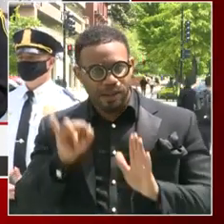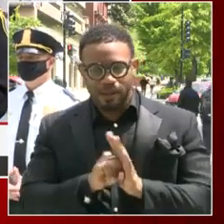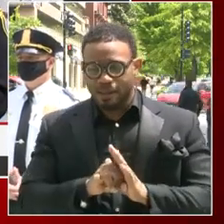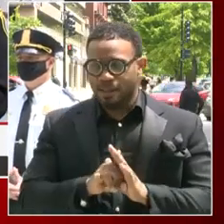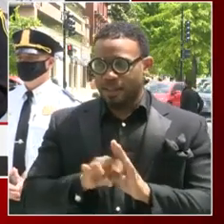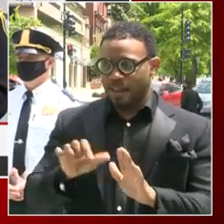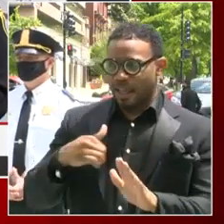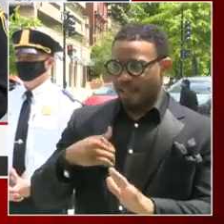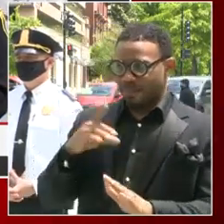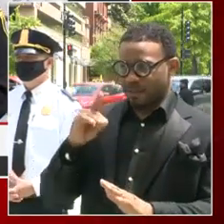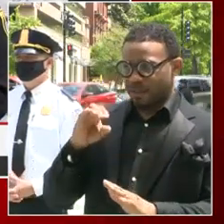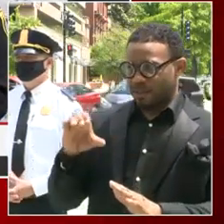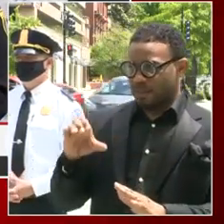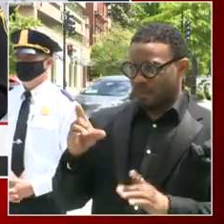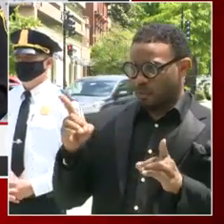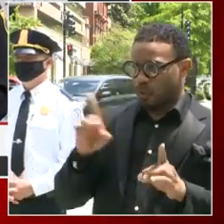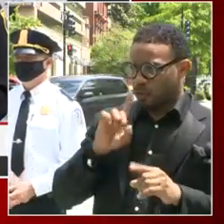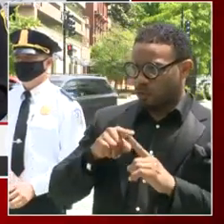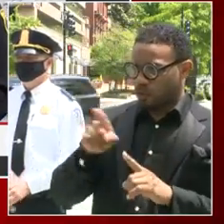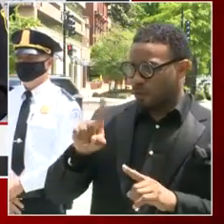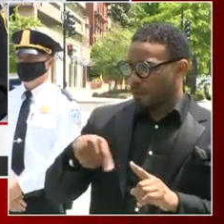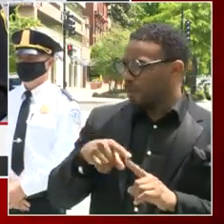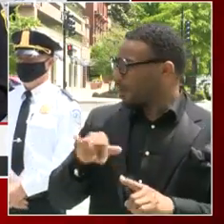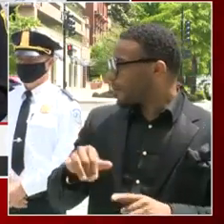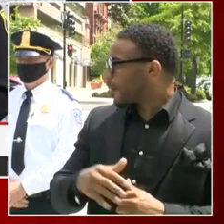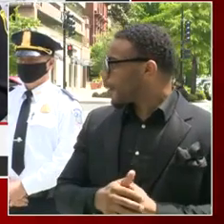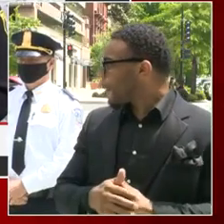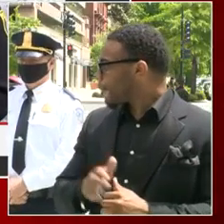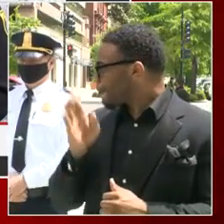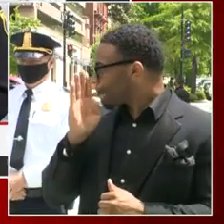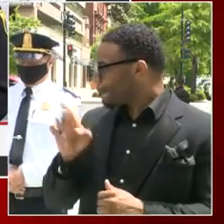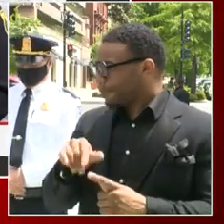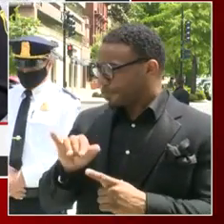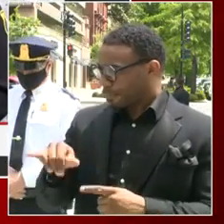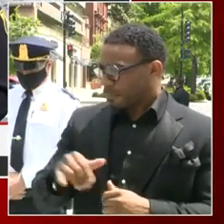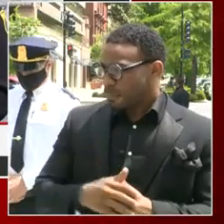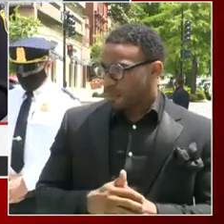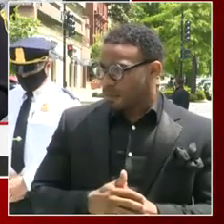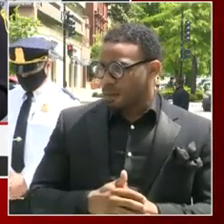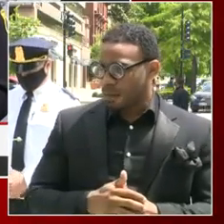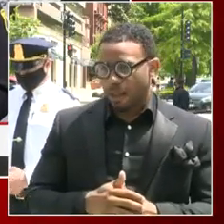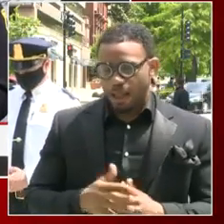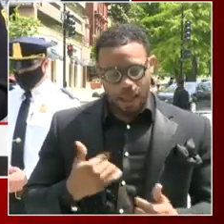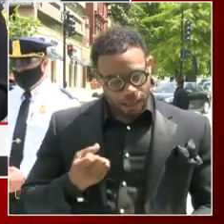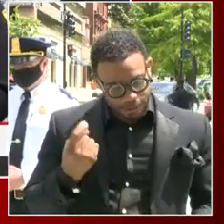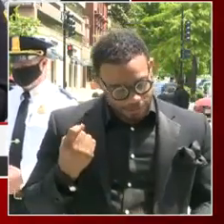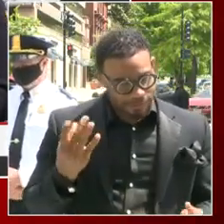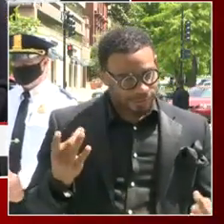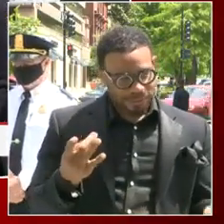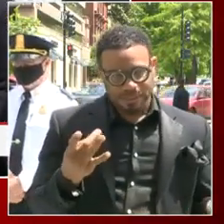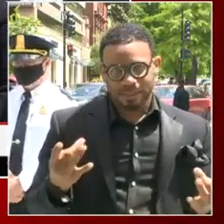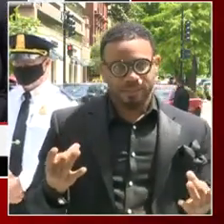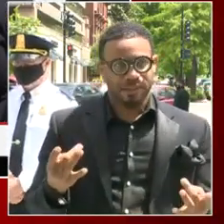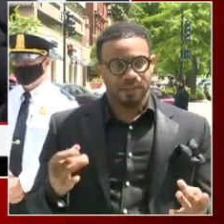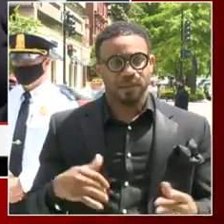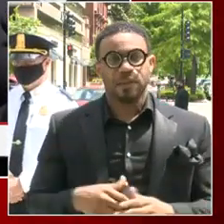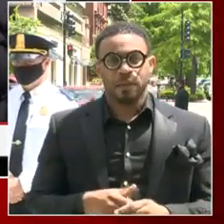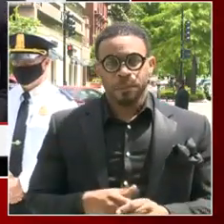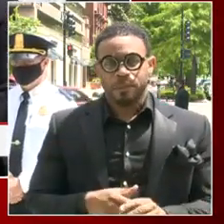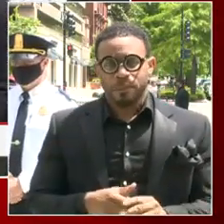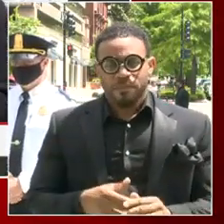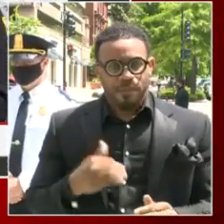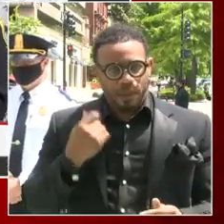Can I have the DOC director talk to you directly about that? I understand that